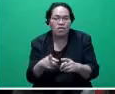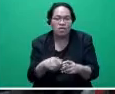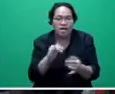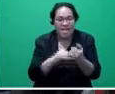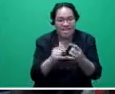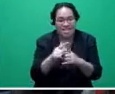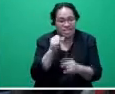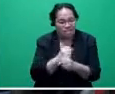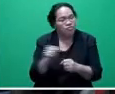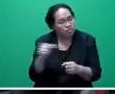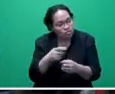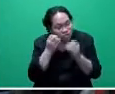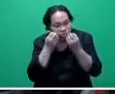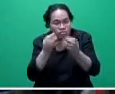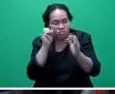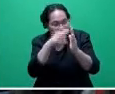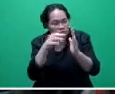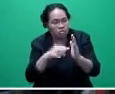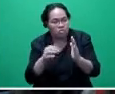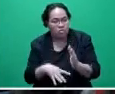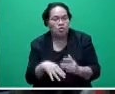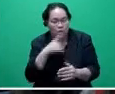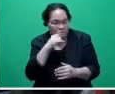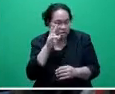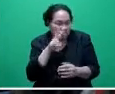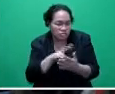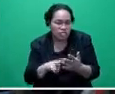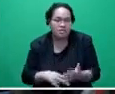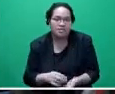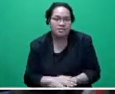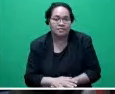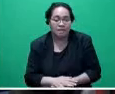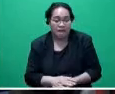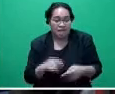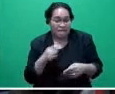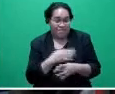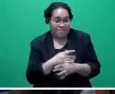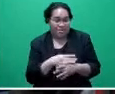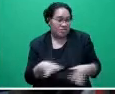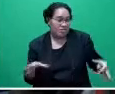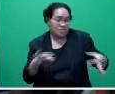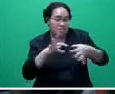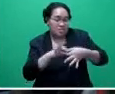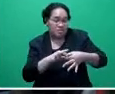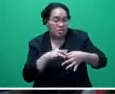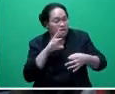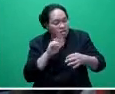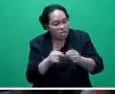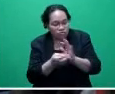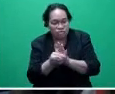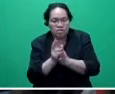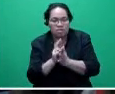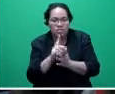Shrimps import to Fiji is about 25 million annually. Ministry of Fisheries, with association with industries and farms, to reduce it